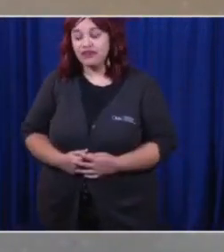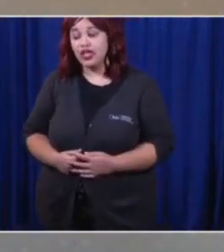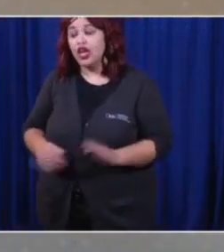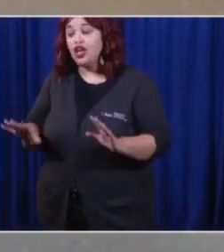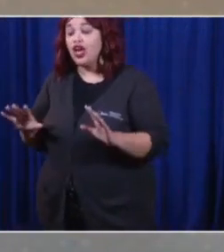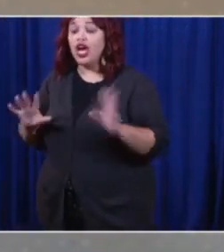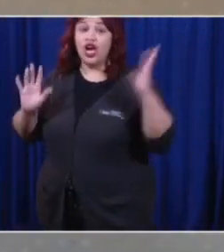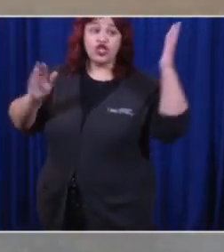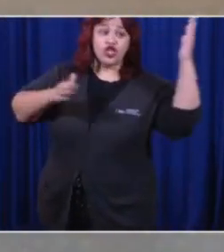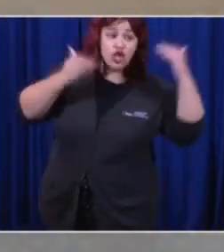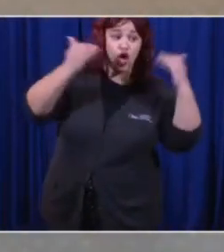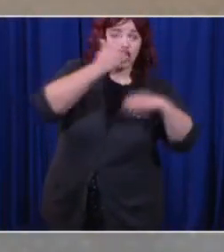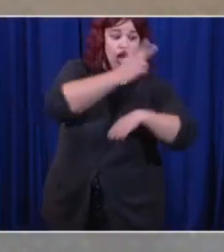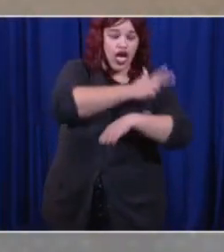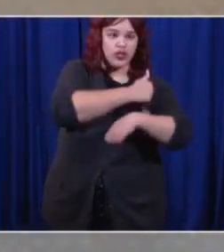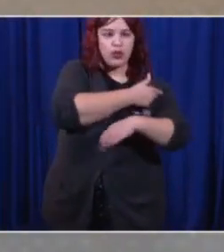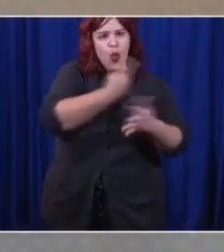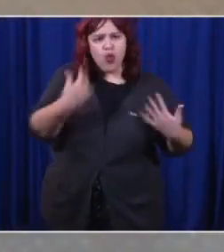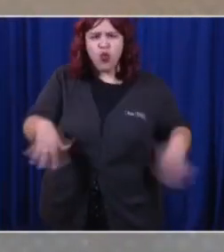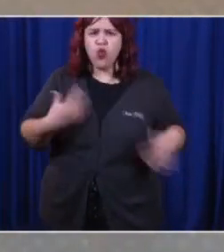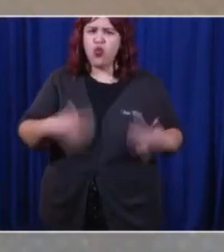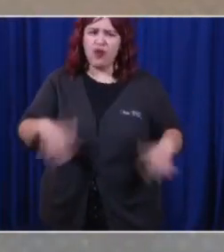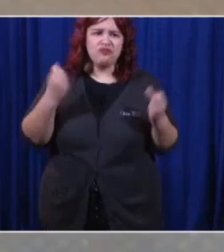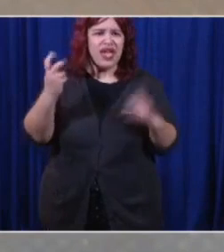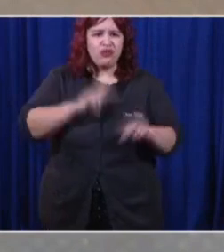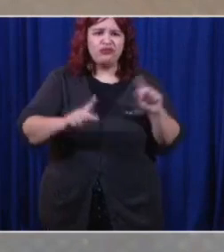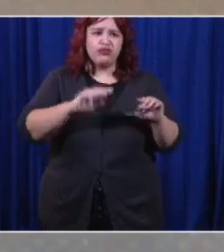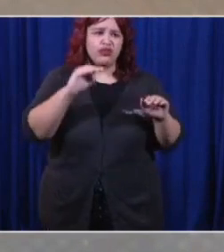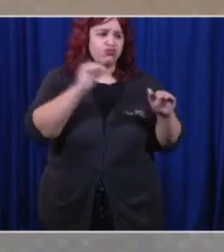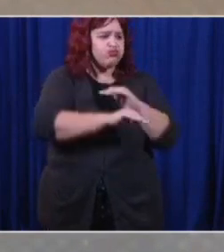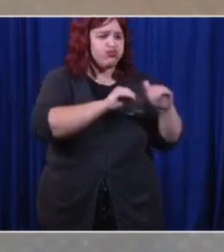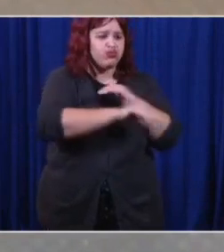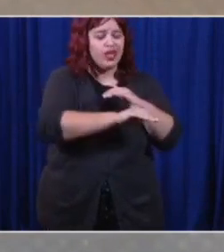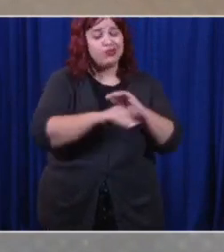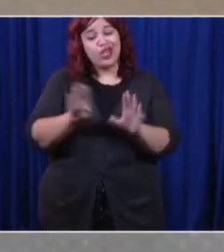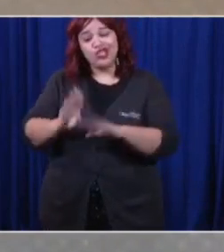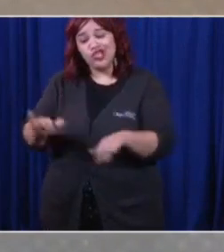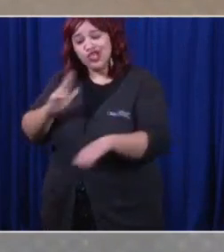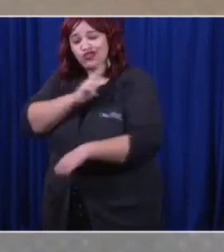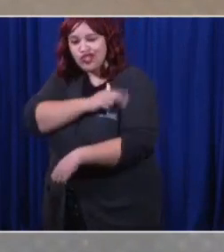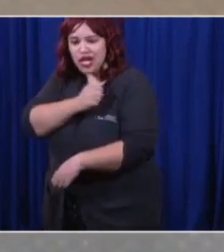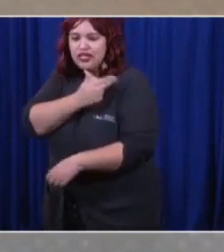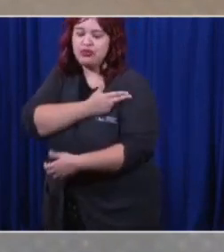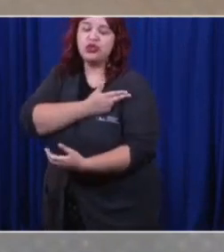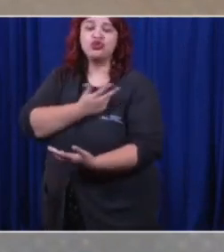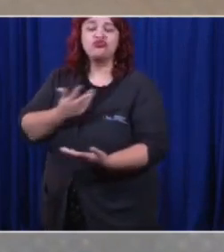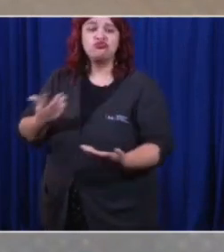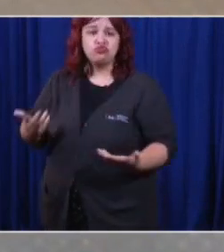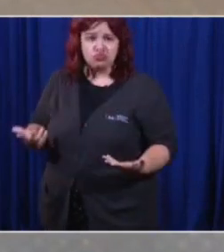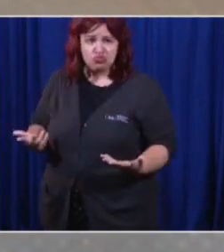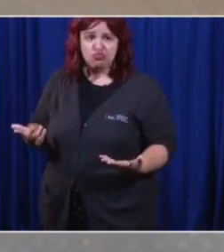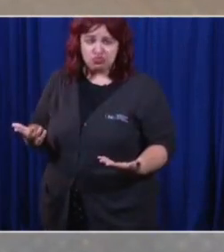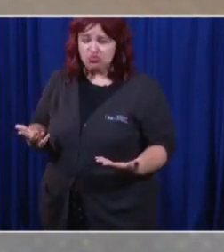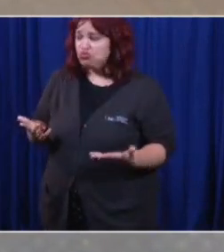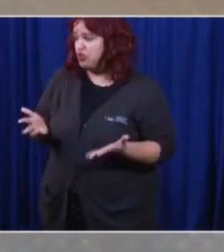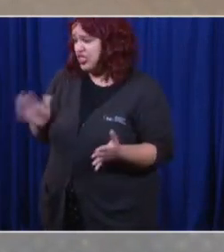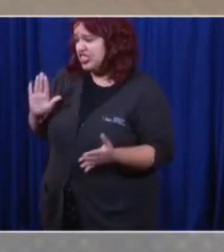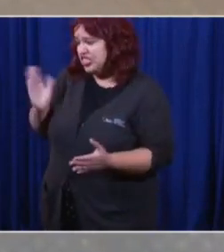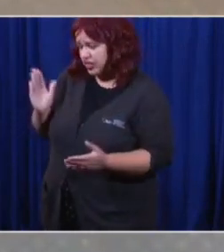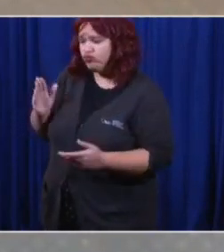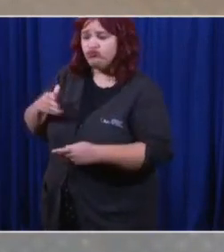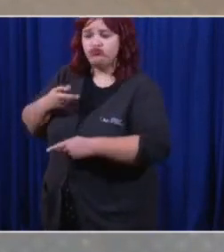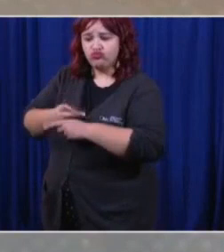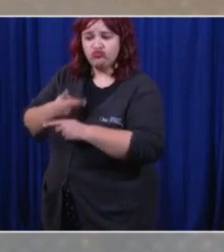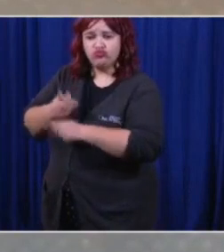have. My background is in pediatrics, and so I'm pretty familiar with the children's issues. There's a multi-system